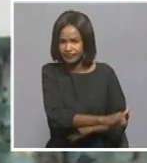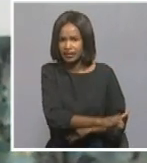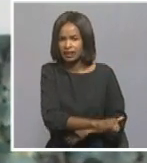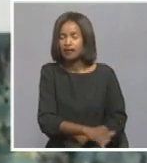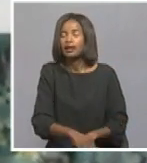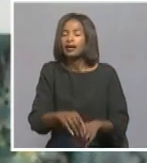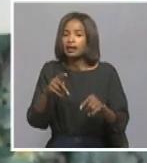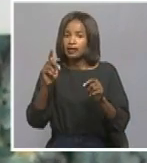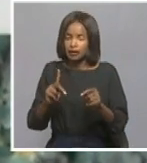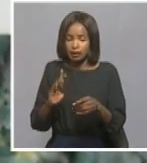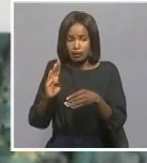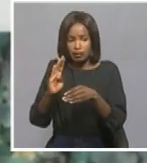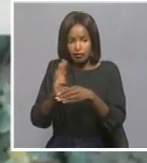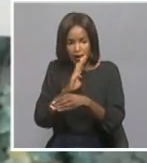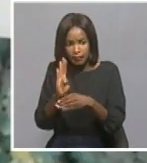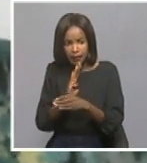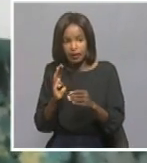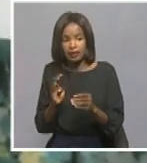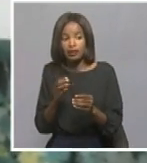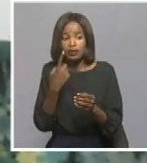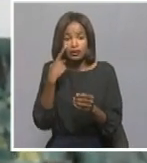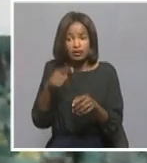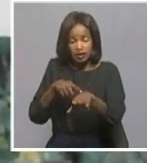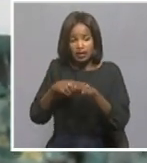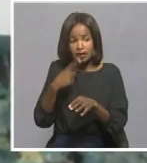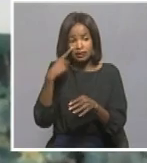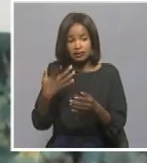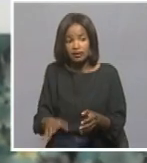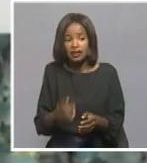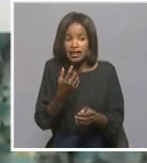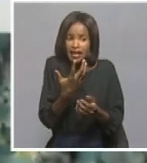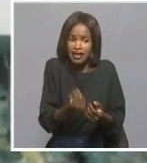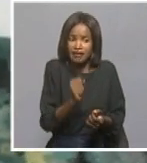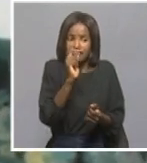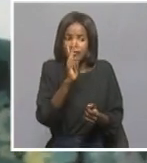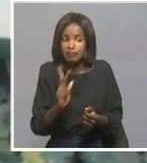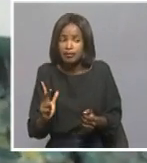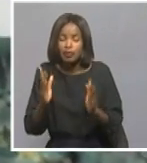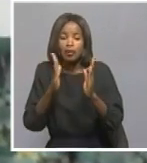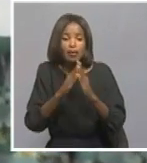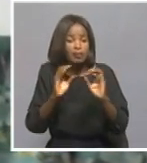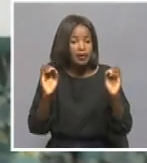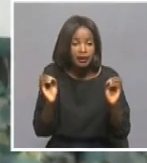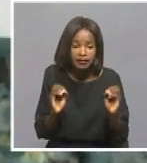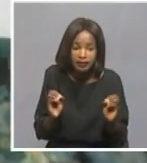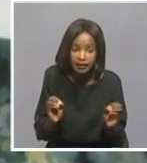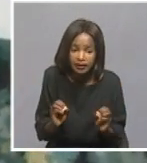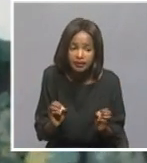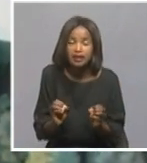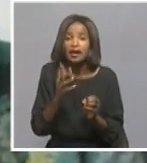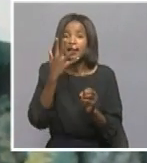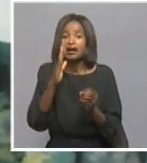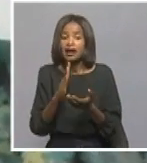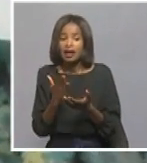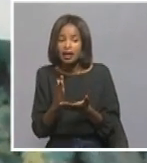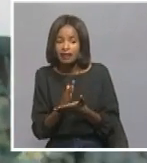in terms of really offering, because you would know, you saw already yesterday, we have people that do not even have homes, we have people that do not even have enough